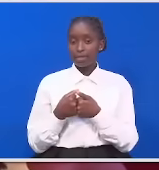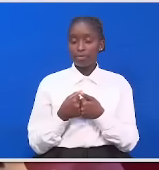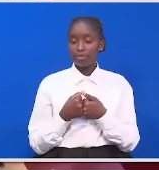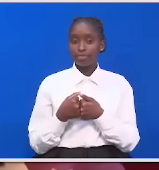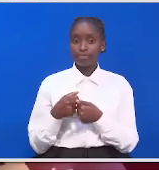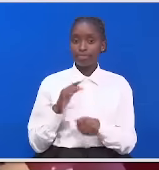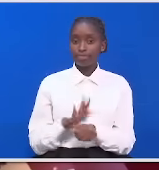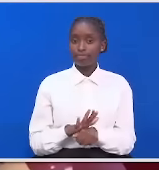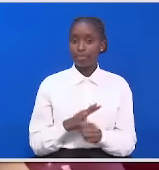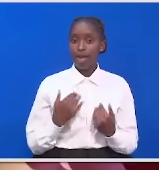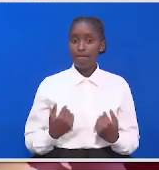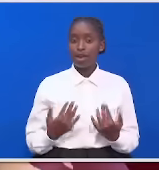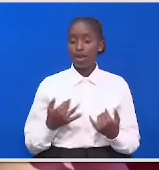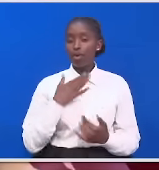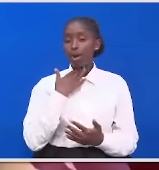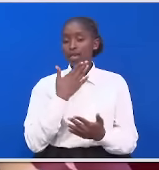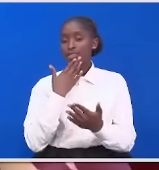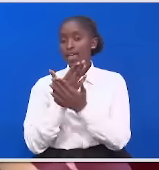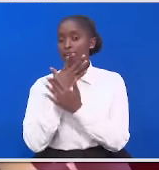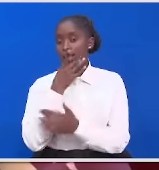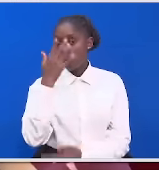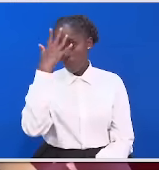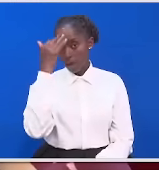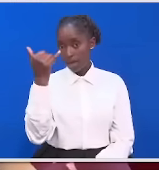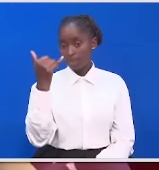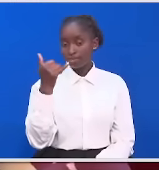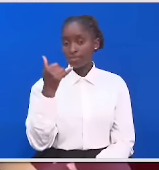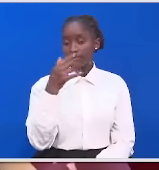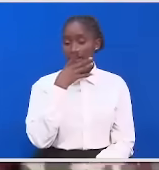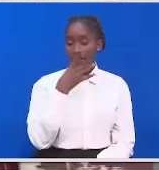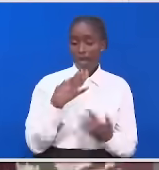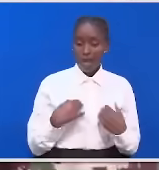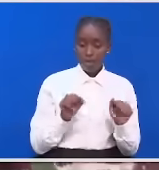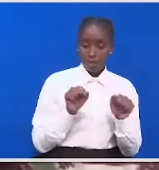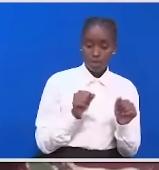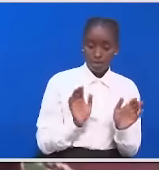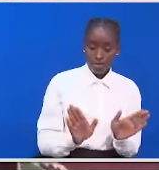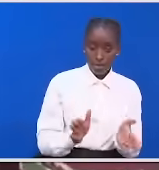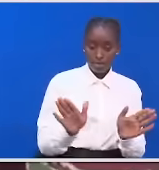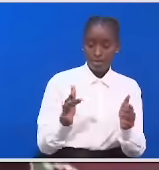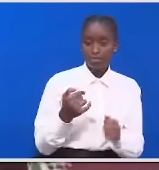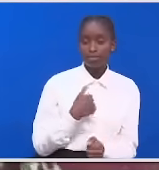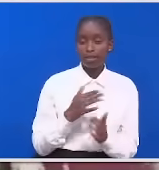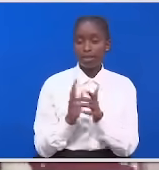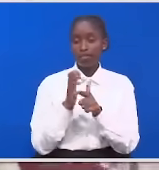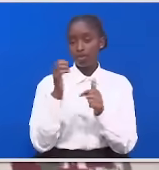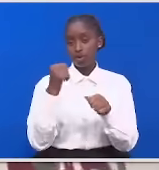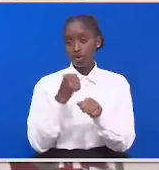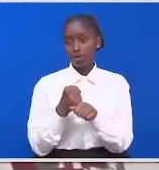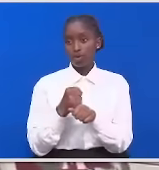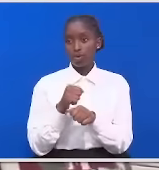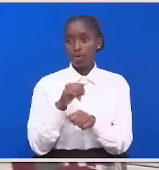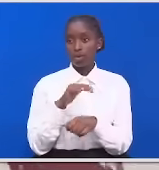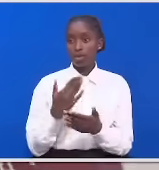mingi. So nataka kumshukuru kwa sababu ameweza kuni-encourage na kufanya mambo yangu